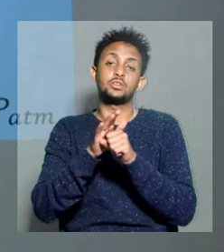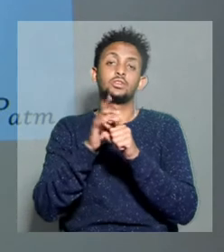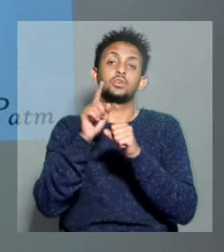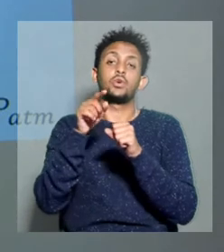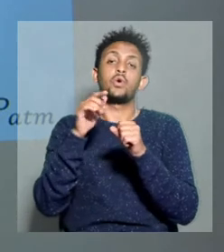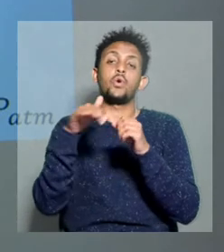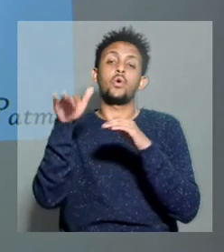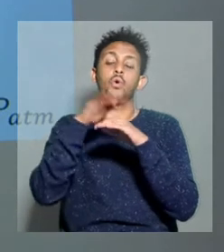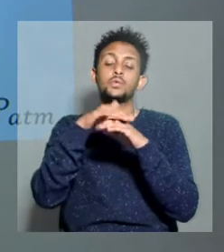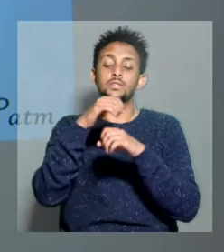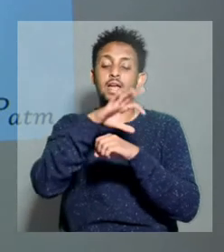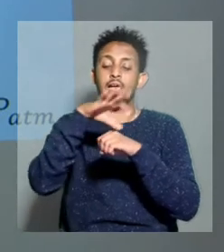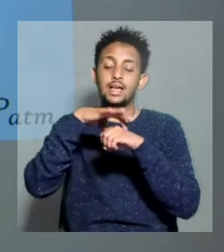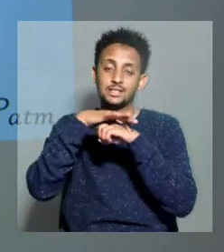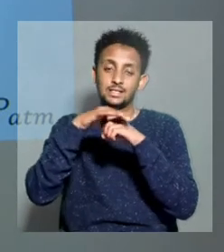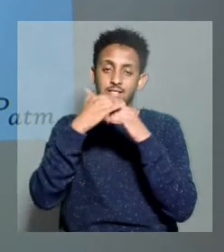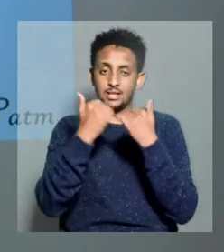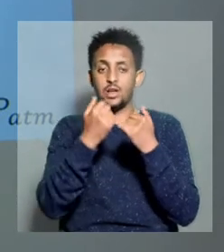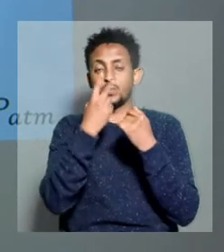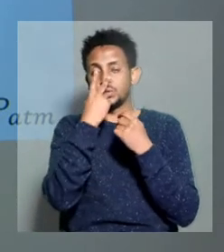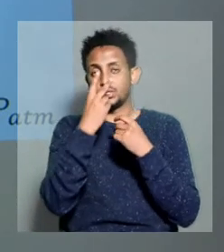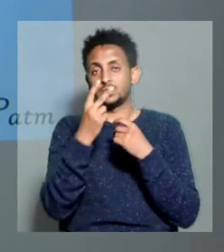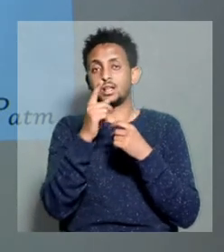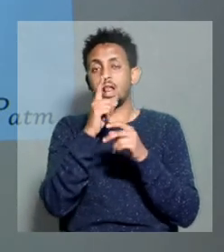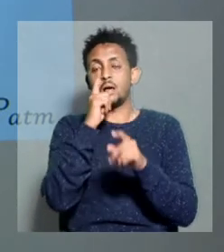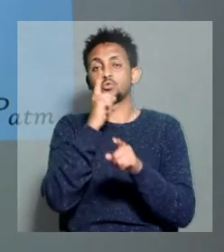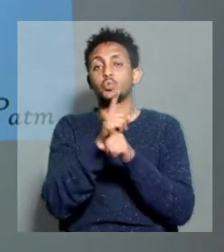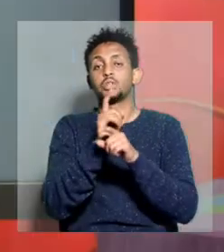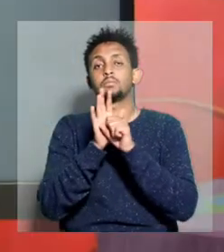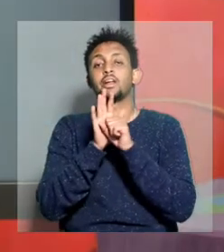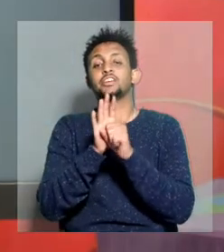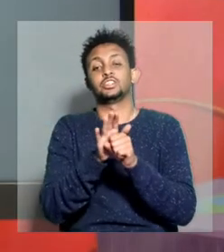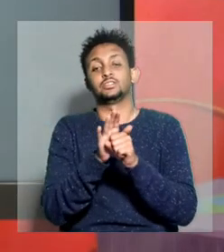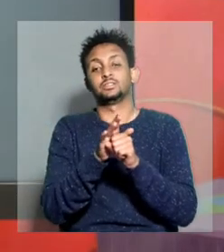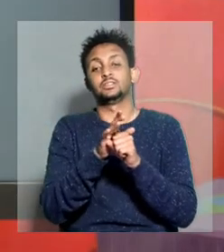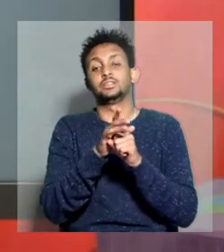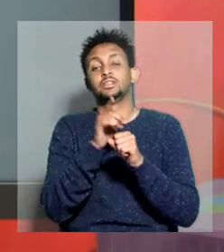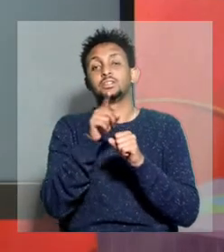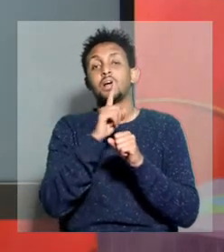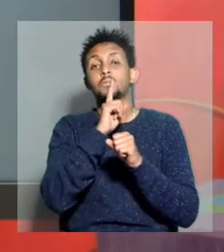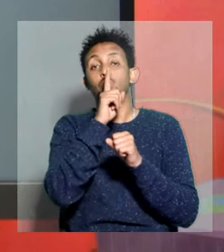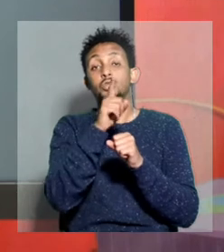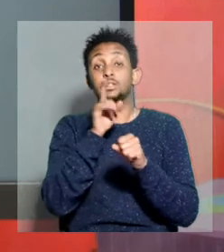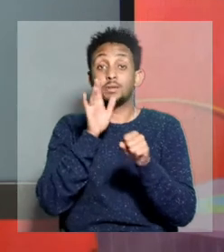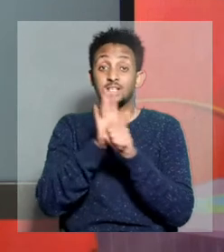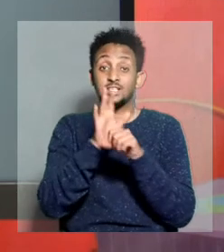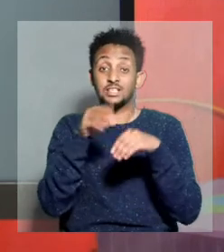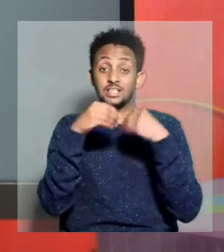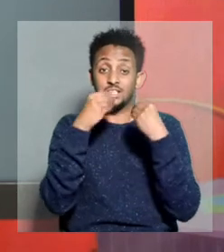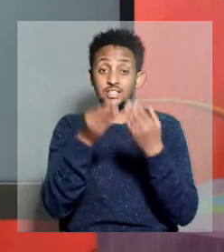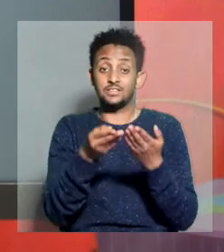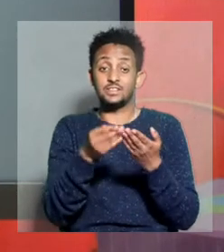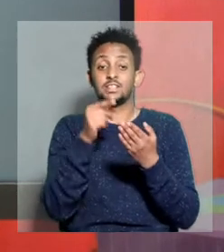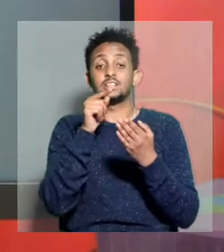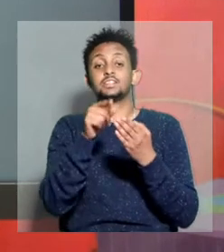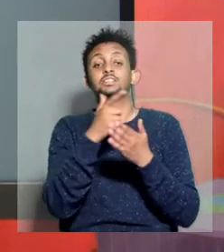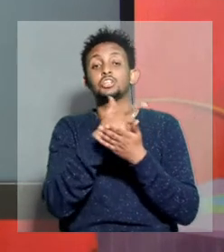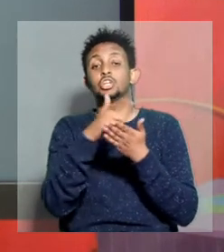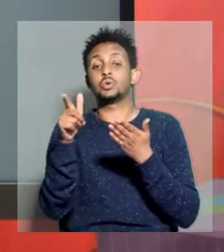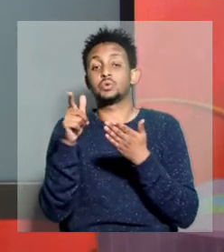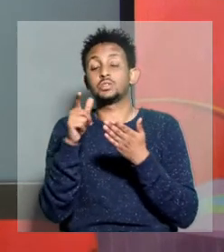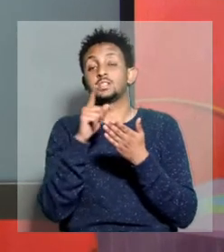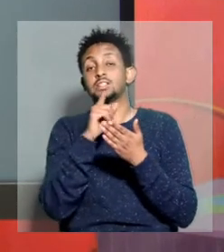atmosphere on the Earth's surface. And now let's try to see the absolute pressure. Absolute pressure of a given liquid or